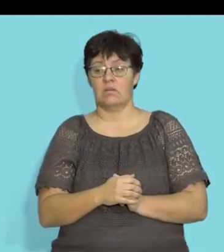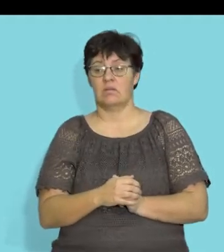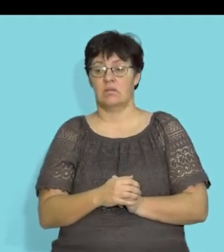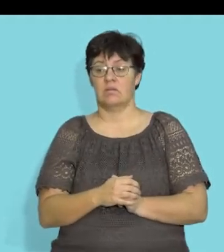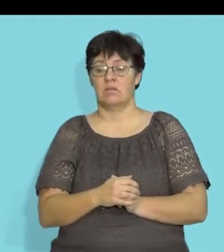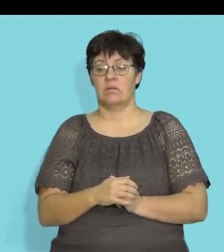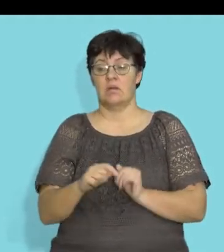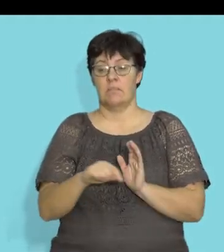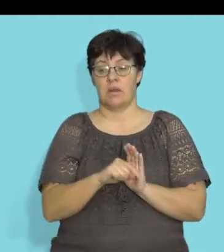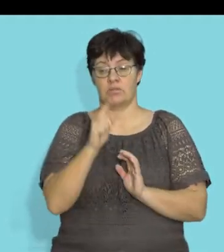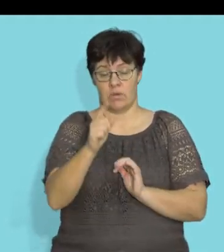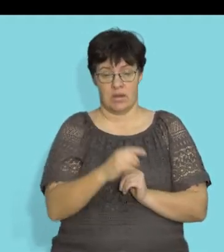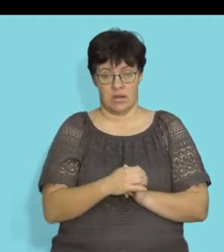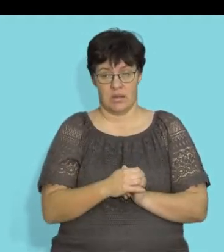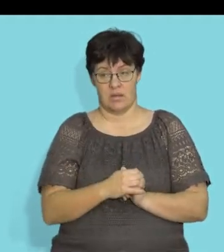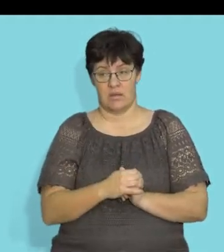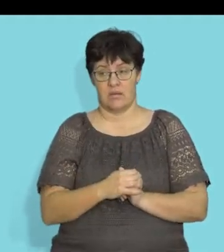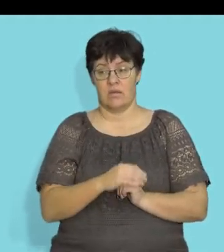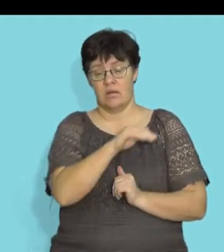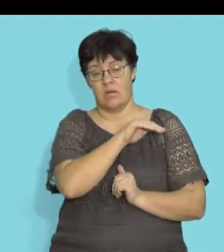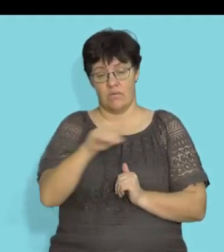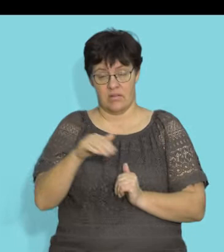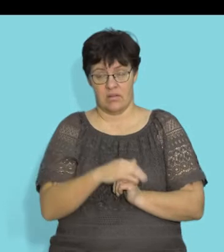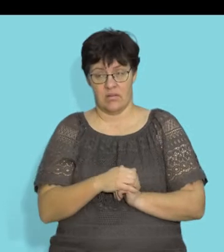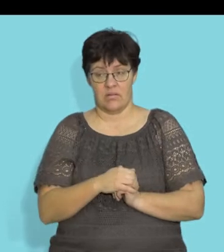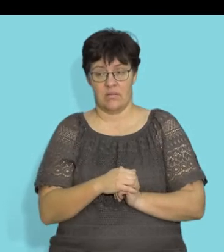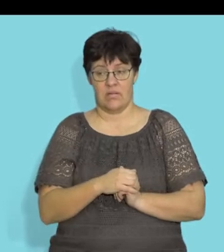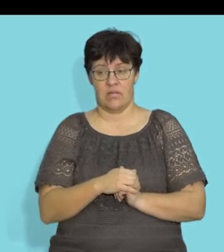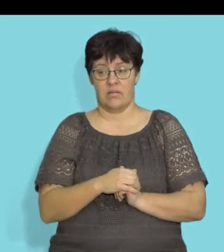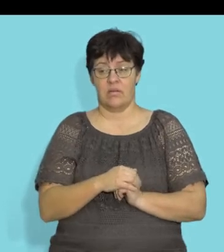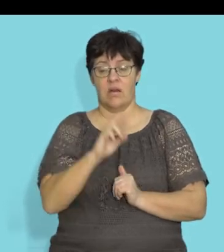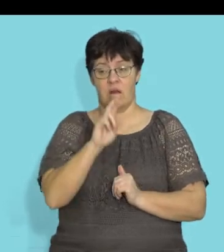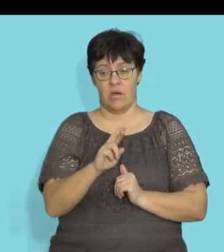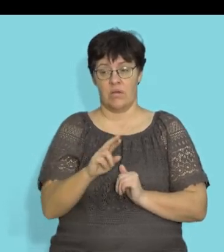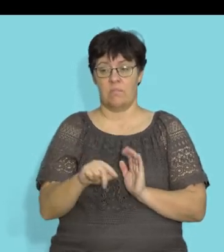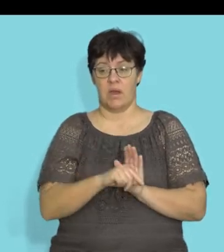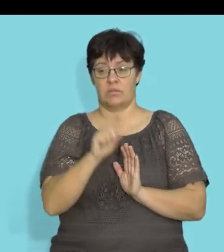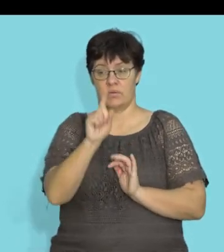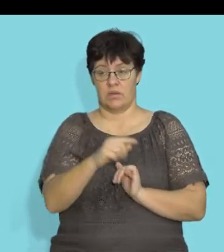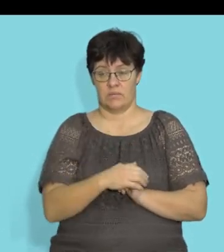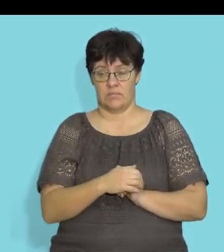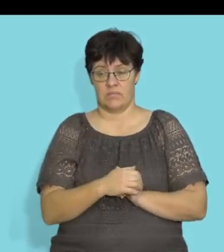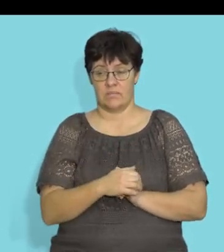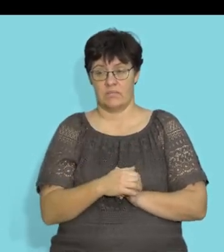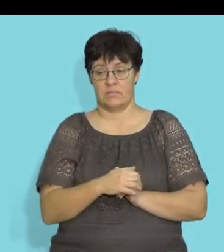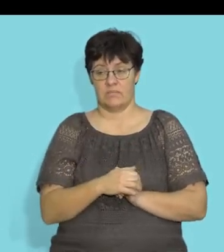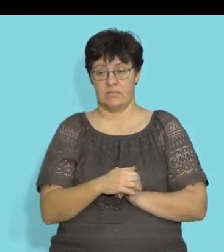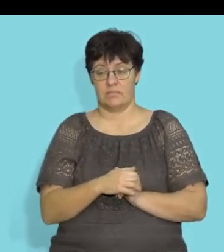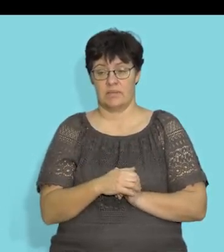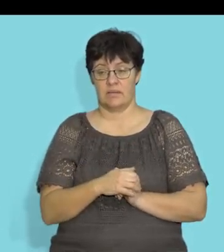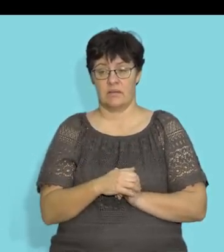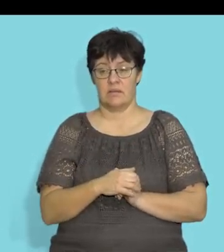I'm going to have 0 minus 1 over r minus 1. So